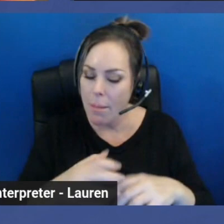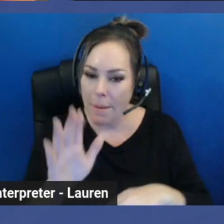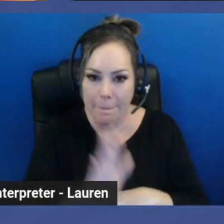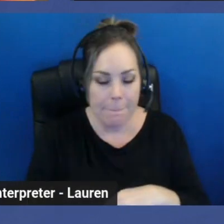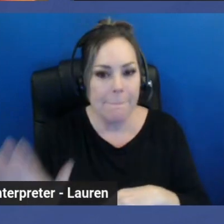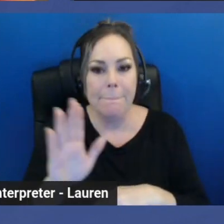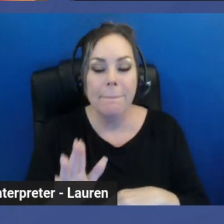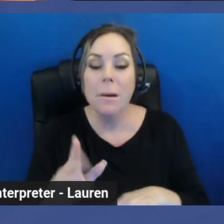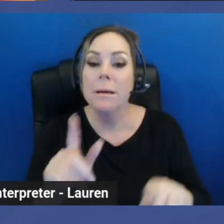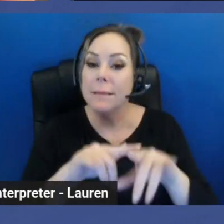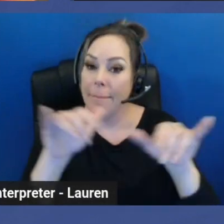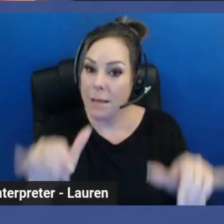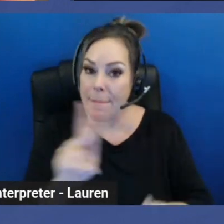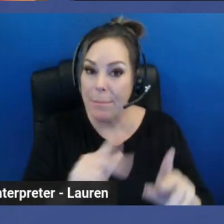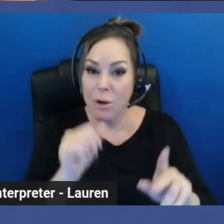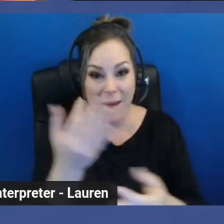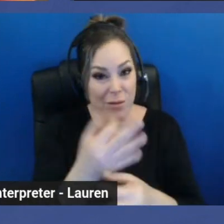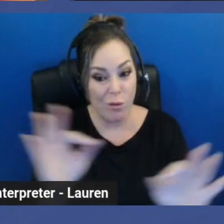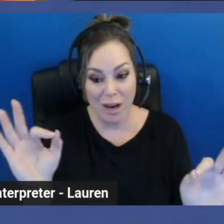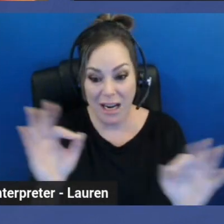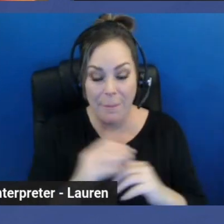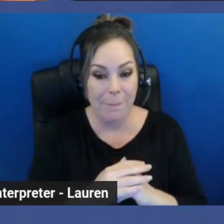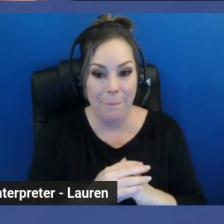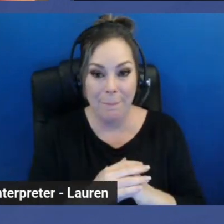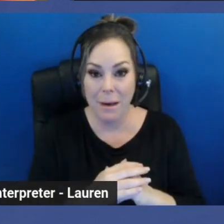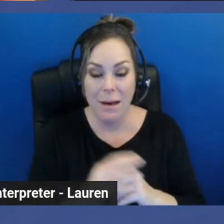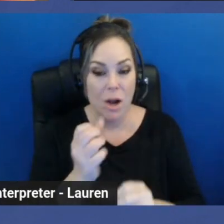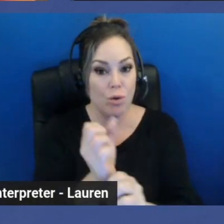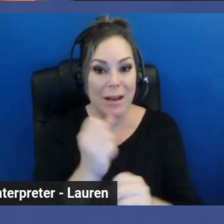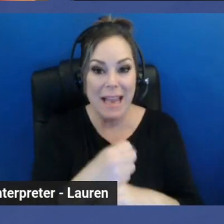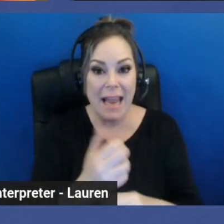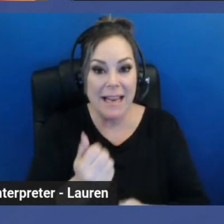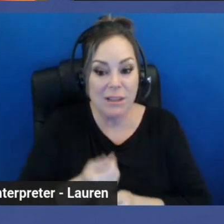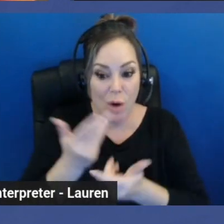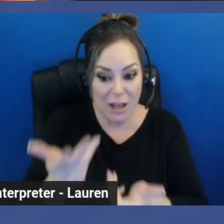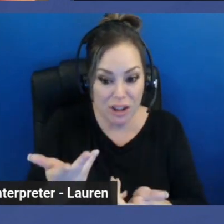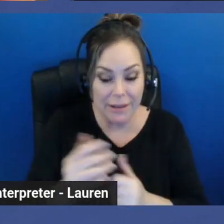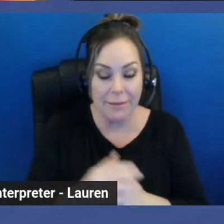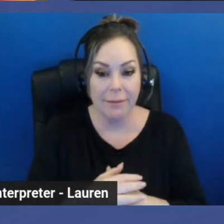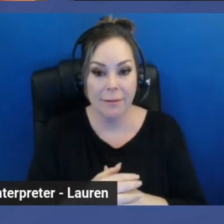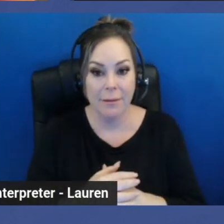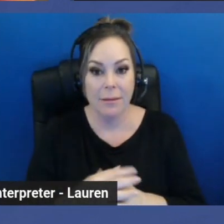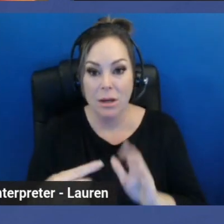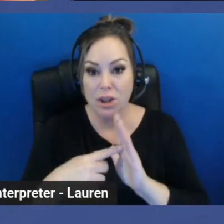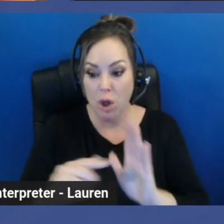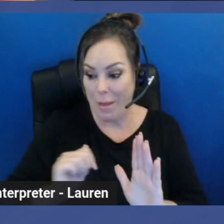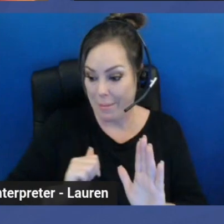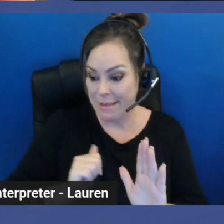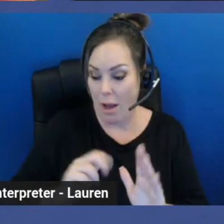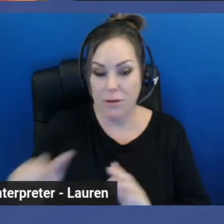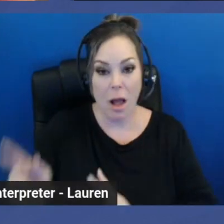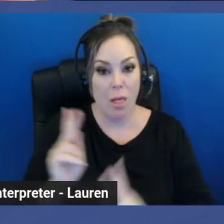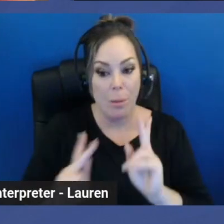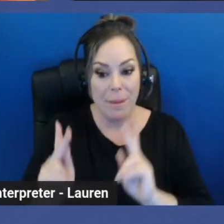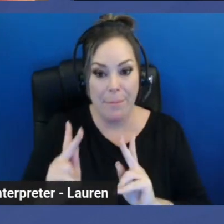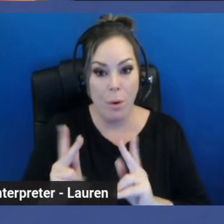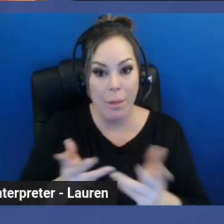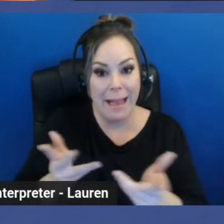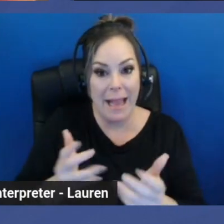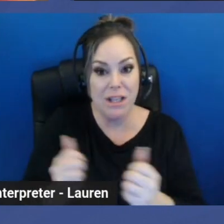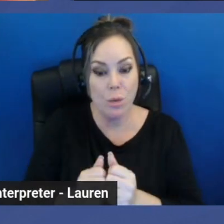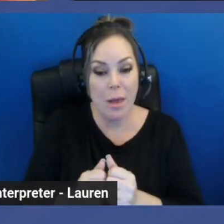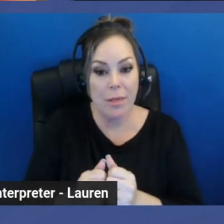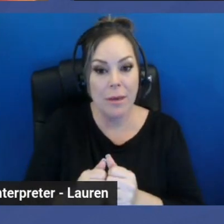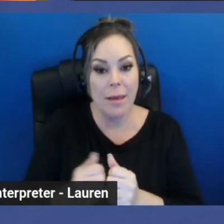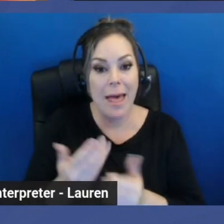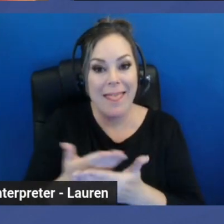people will now have the freedom to create expression depicting themselves or others engaging in acts that they